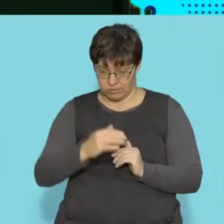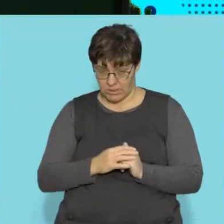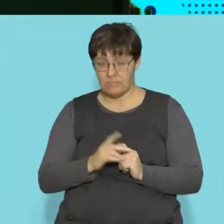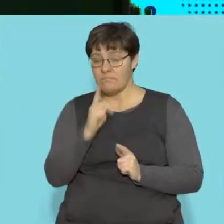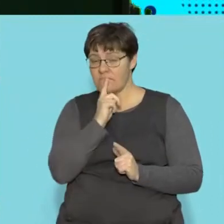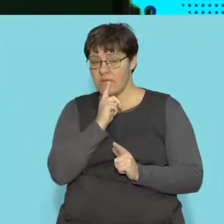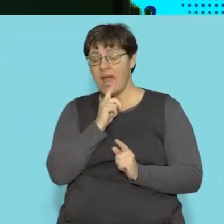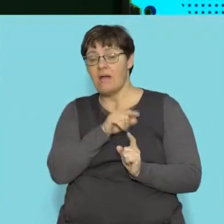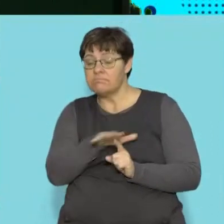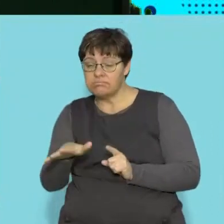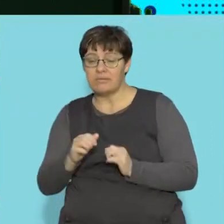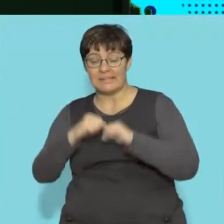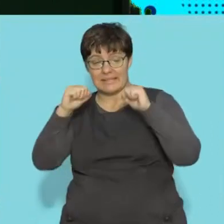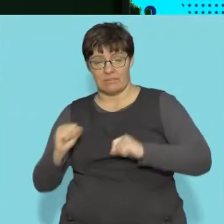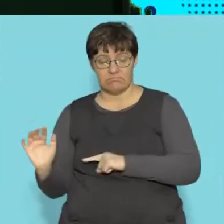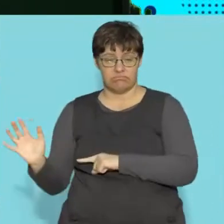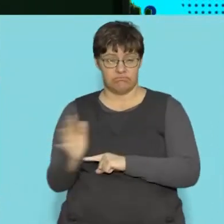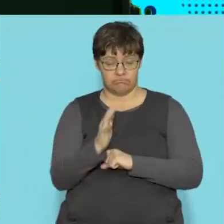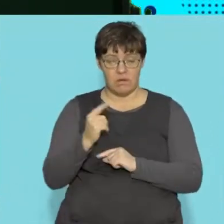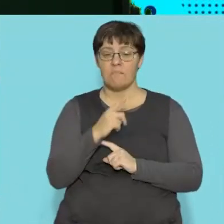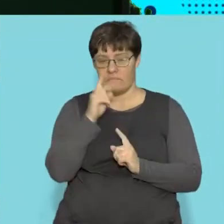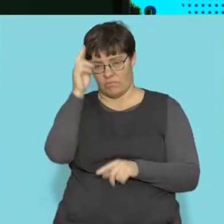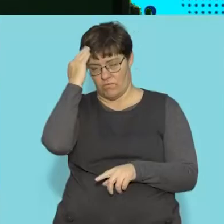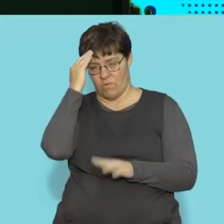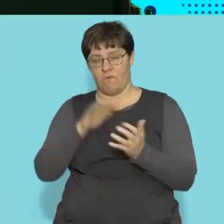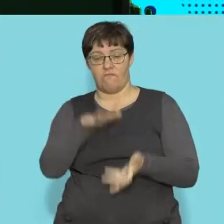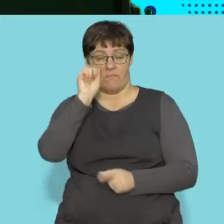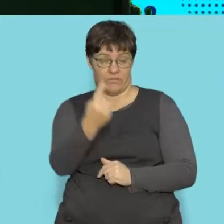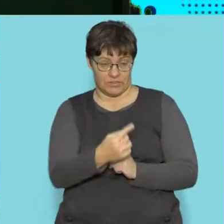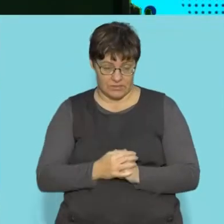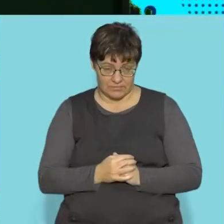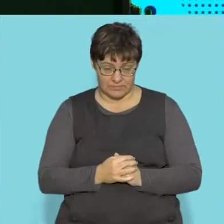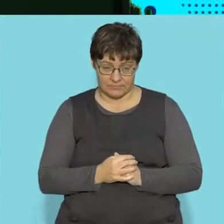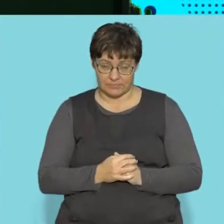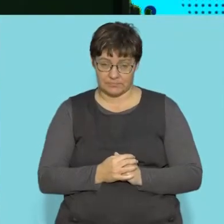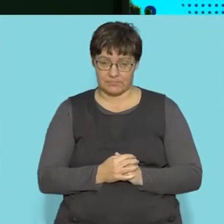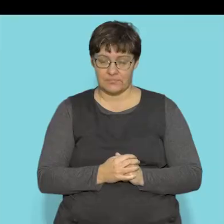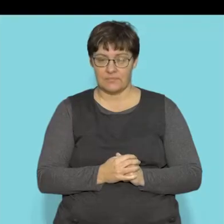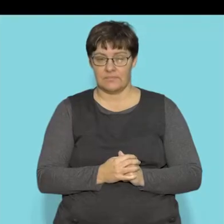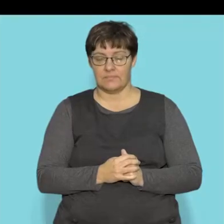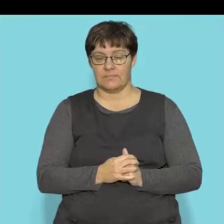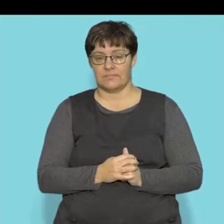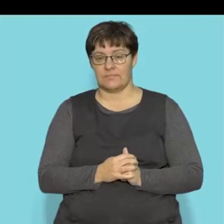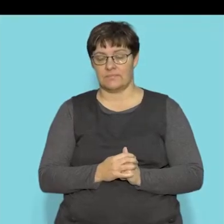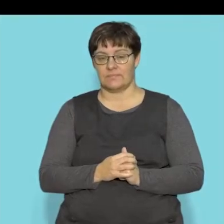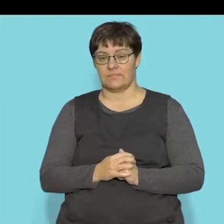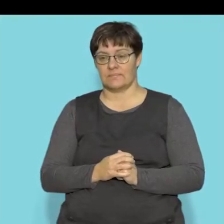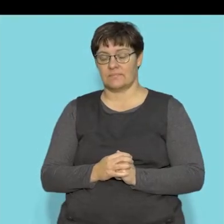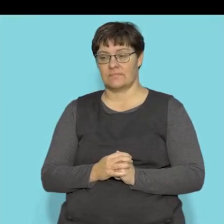the irrigation system, I'm going to actually have to know my volume. Let's go back to the board.